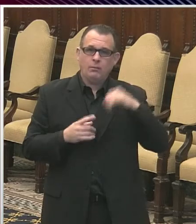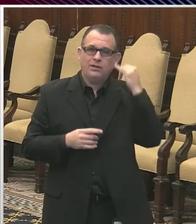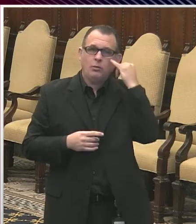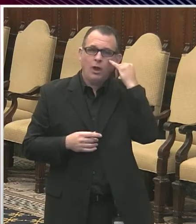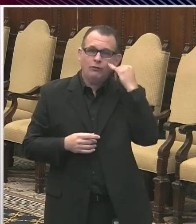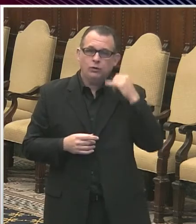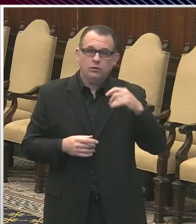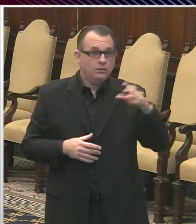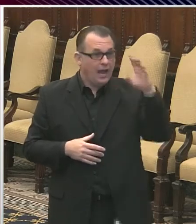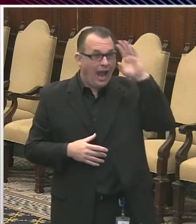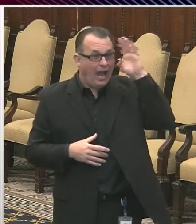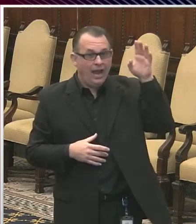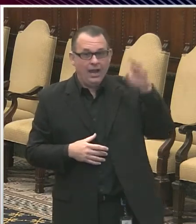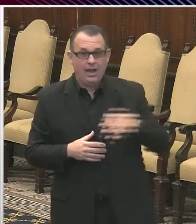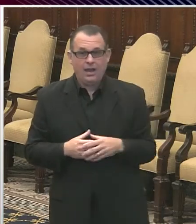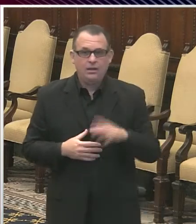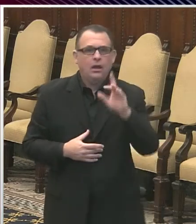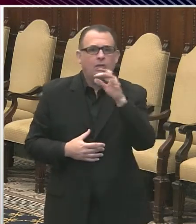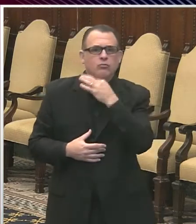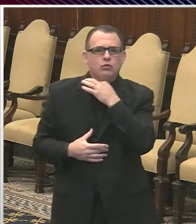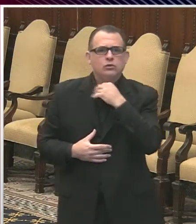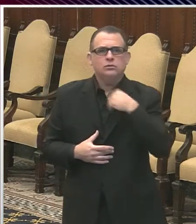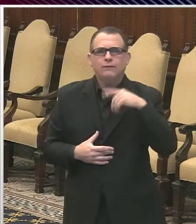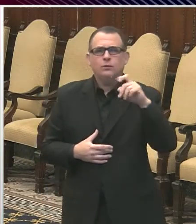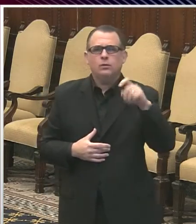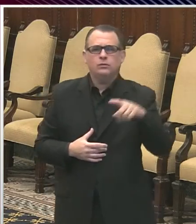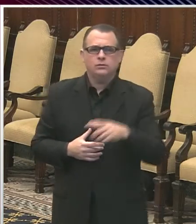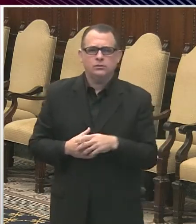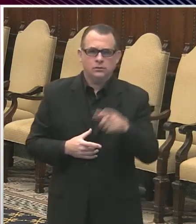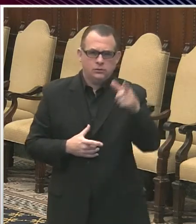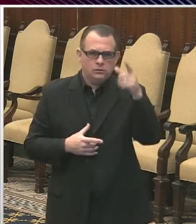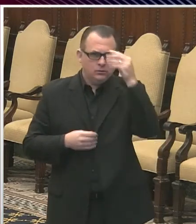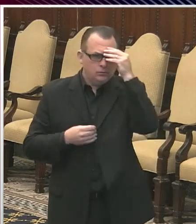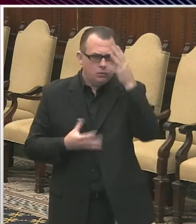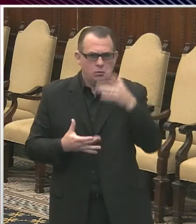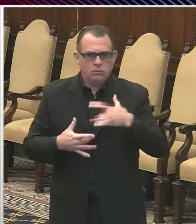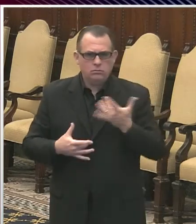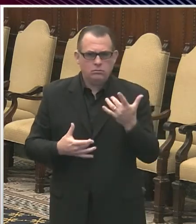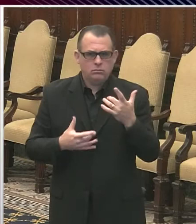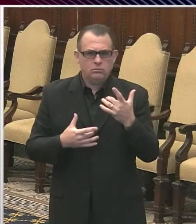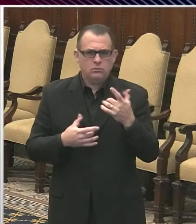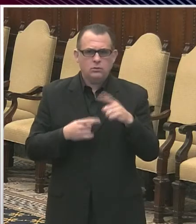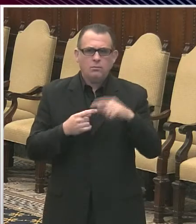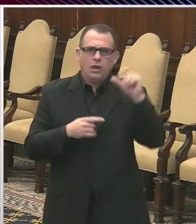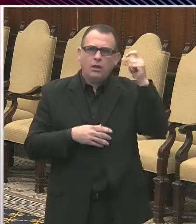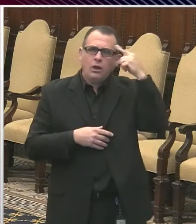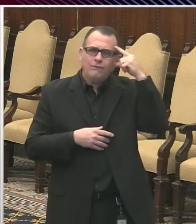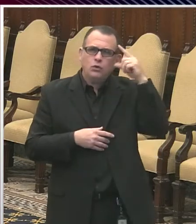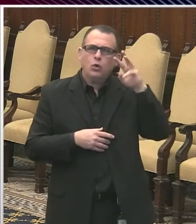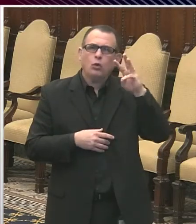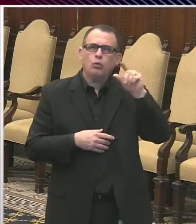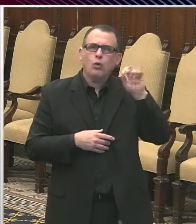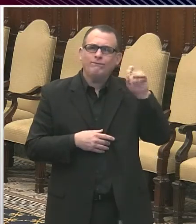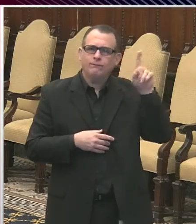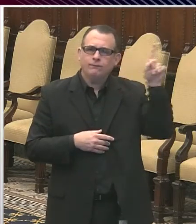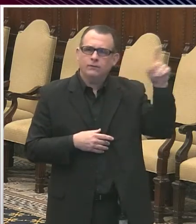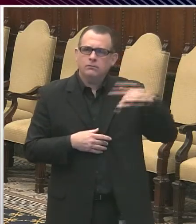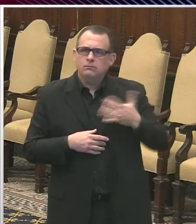Hi, I'm wondering if you could update us on, talks with Governor Wolf's office